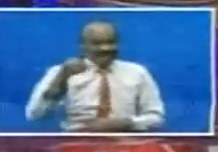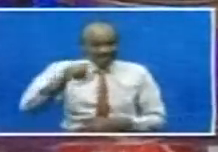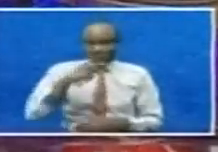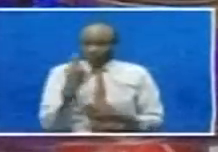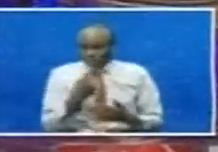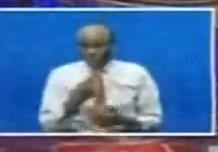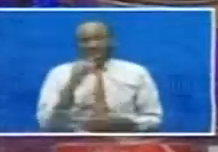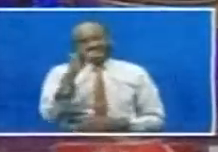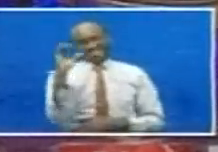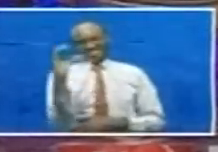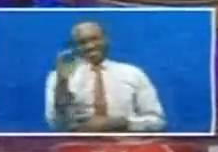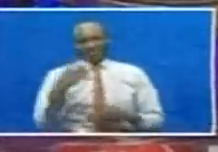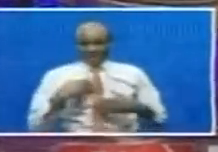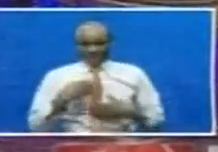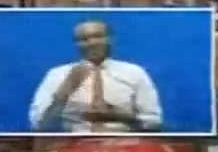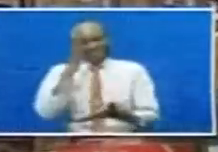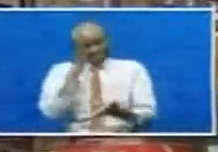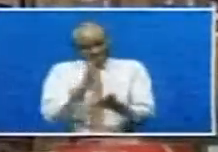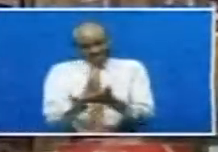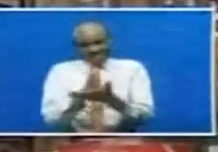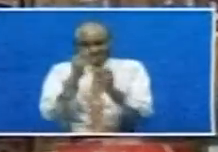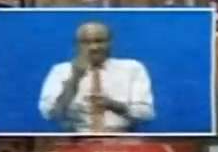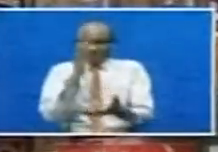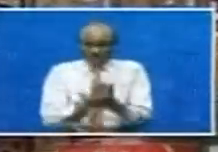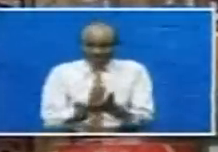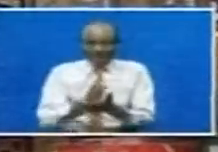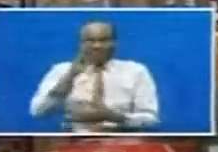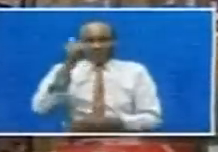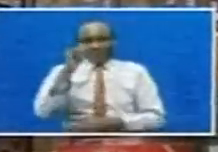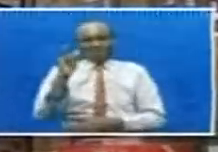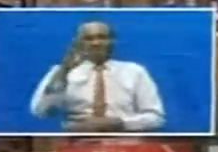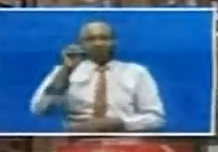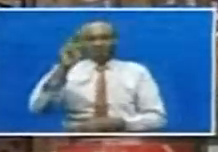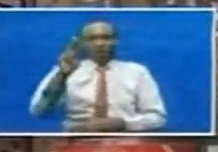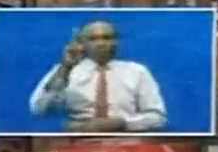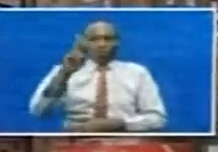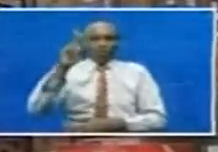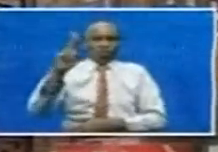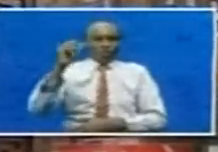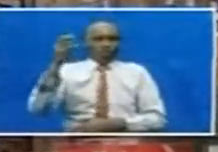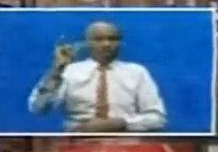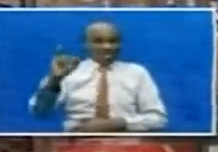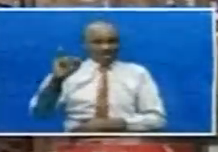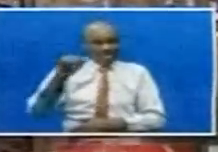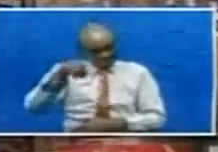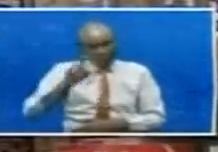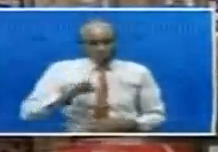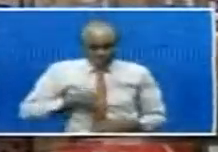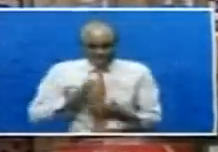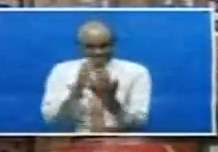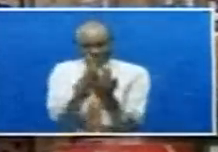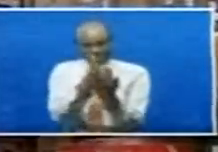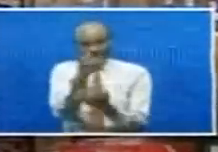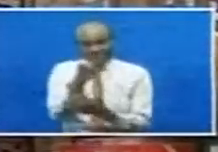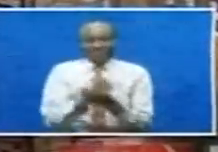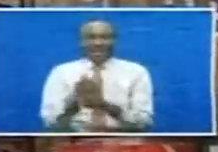of the ICC's trust fund. Betty Murungi needs very little introduction, and she's the woman in the middle. On the